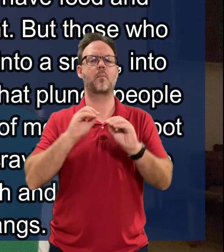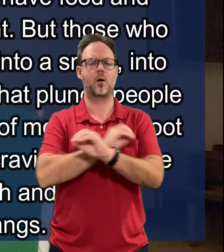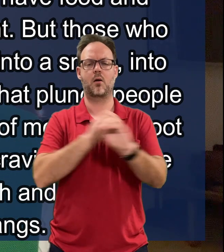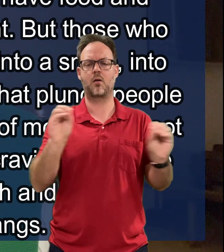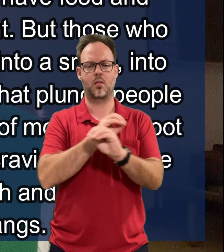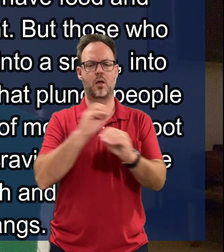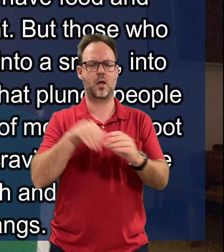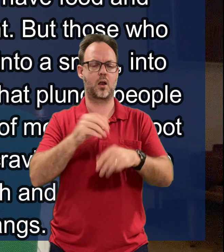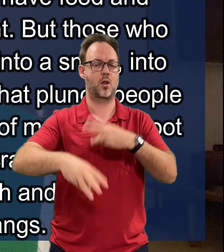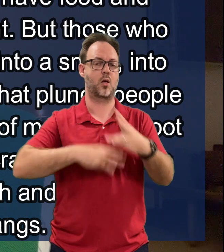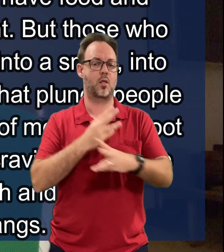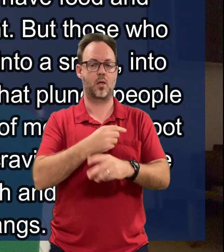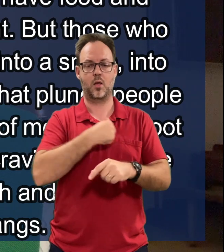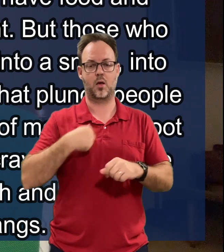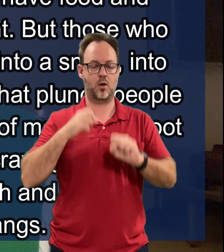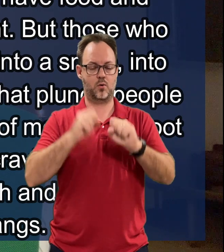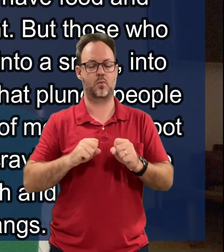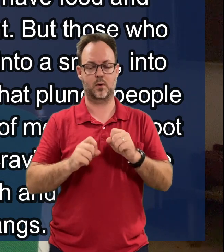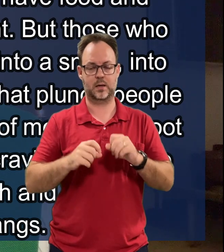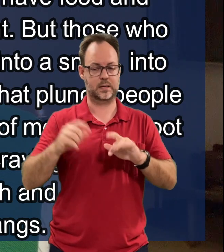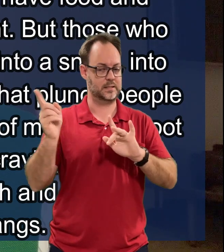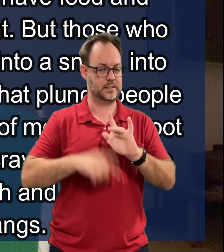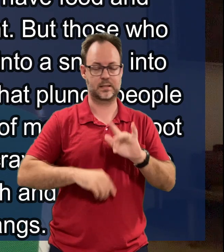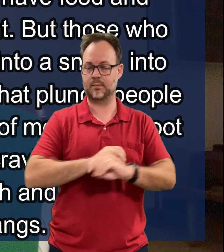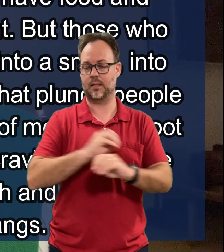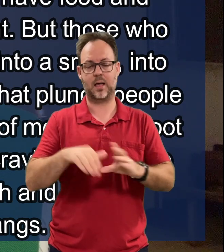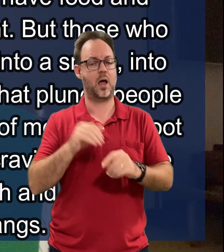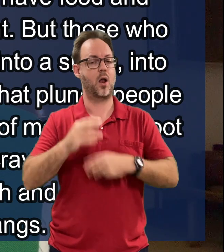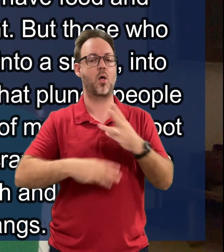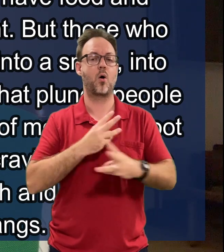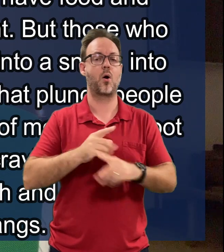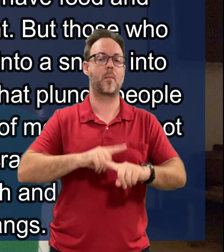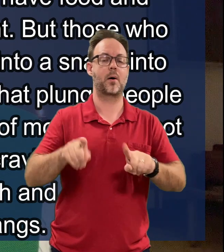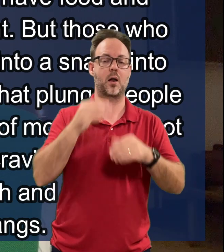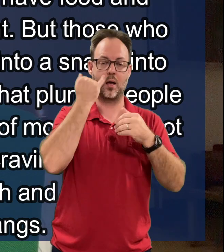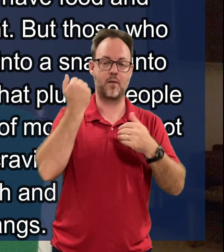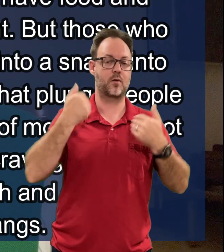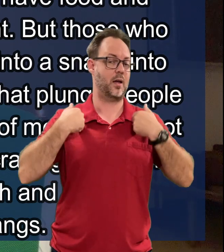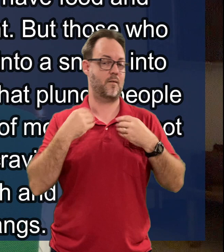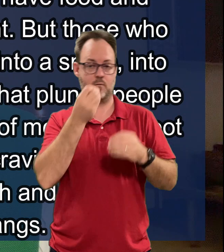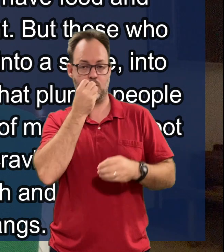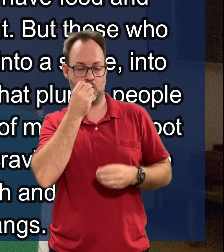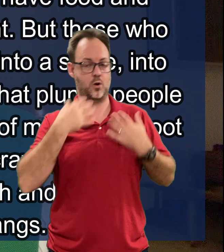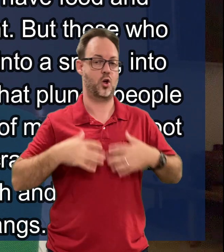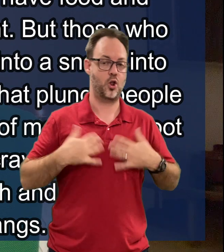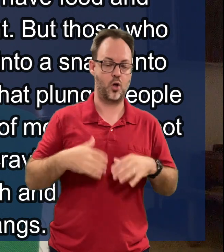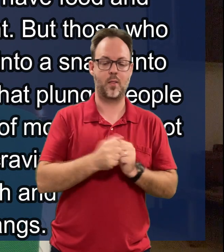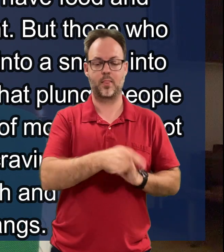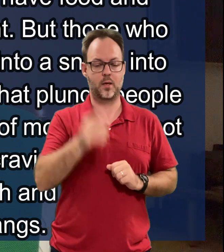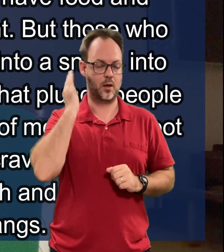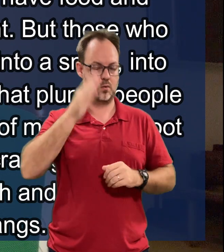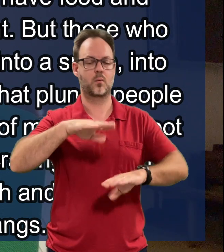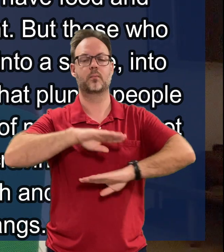world, and we can take nothing out of the world. But if we have food and clothing, with these we will be